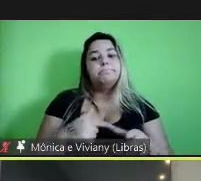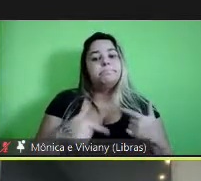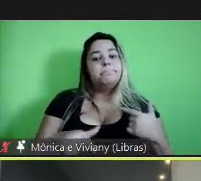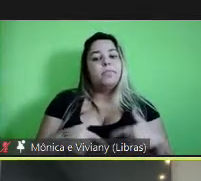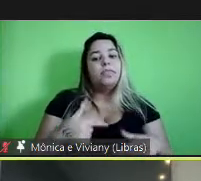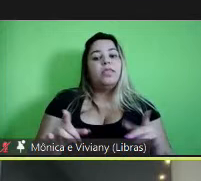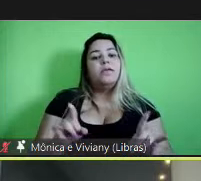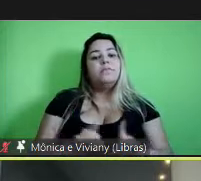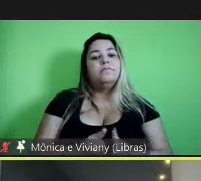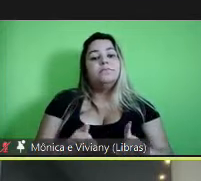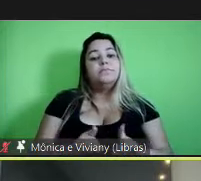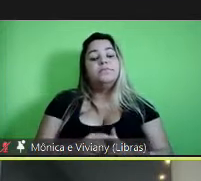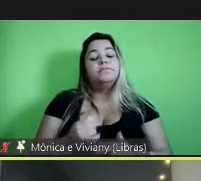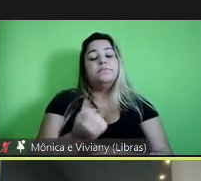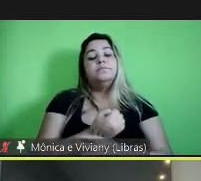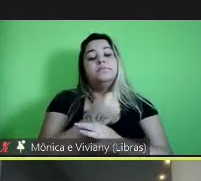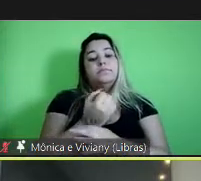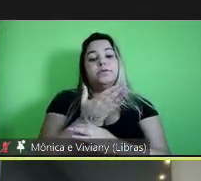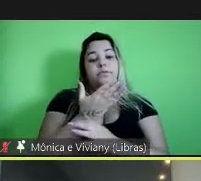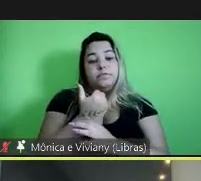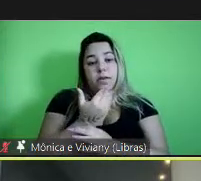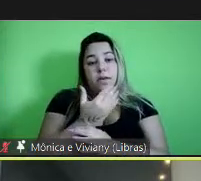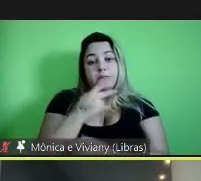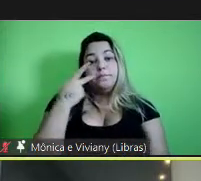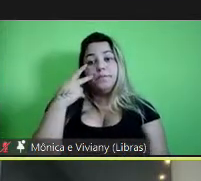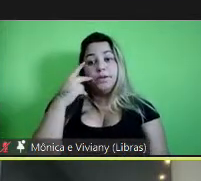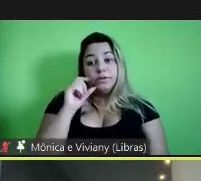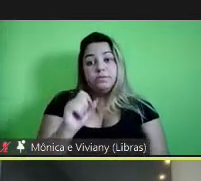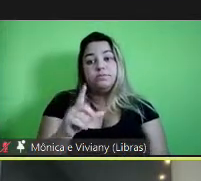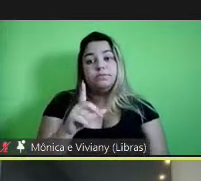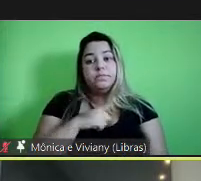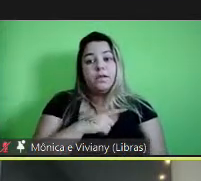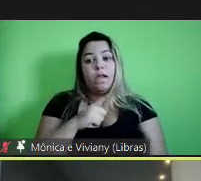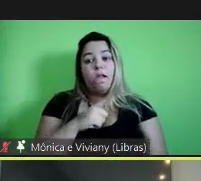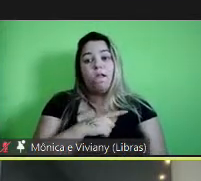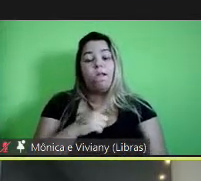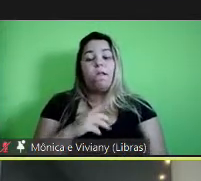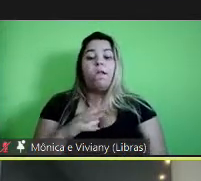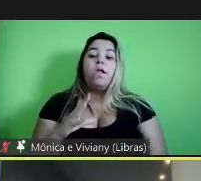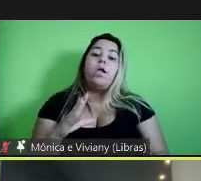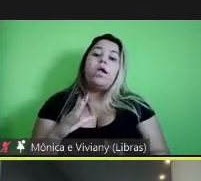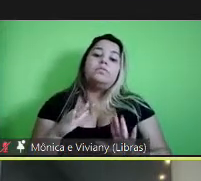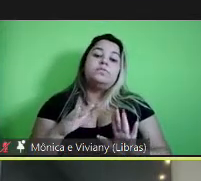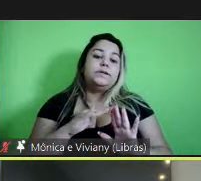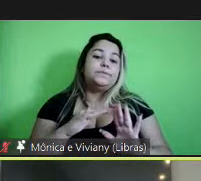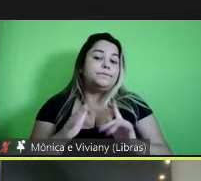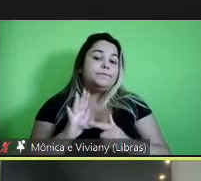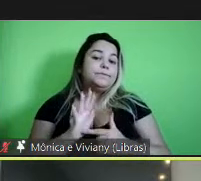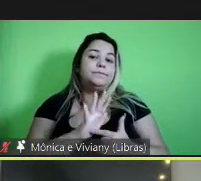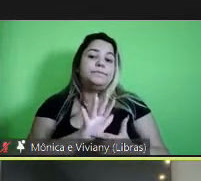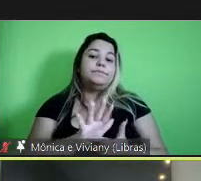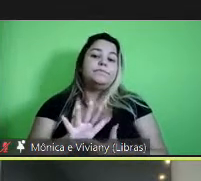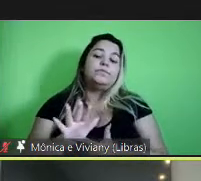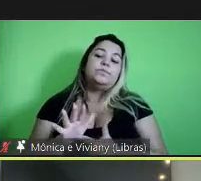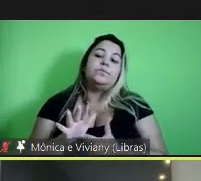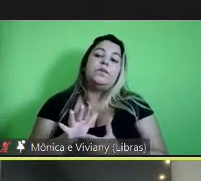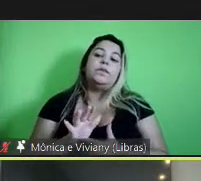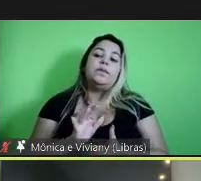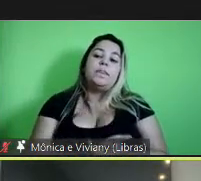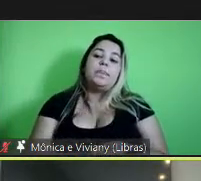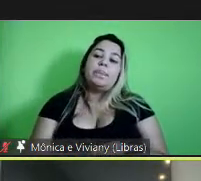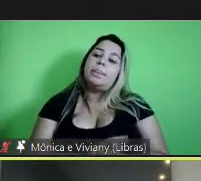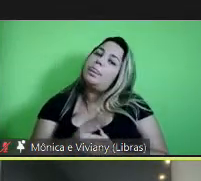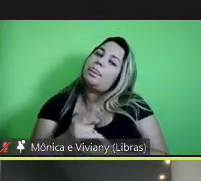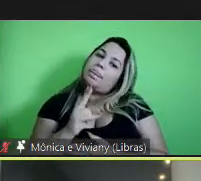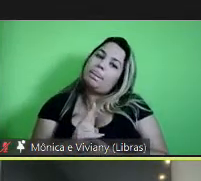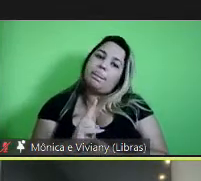their education, we talk about the issue of food security so that they can also pass this content